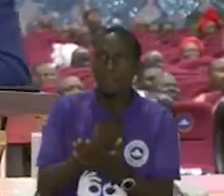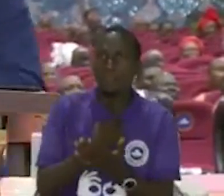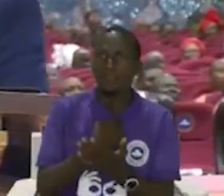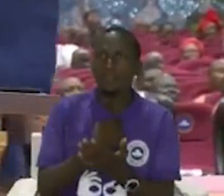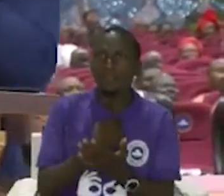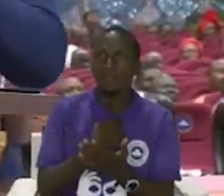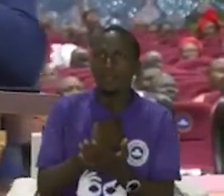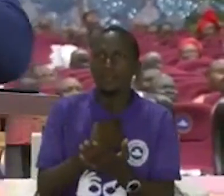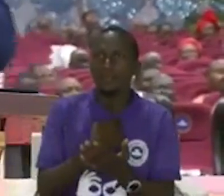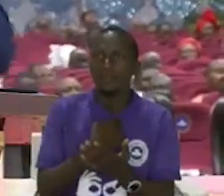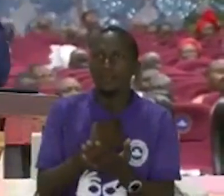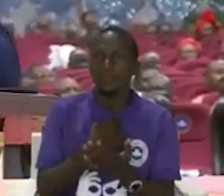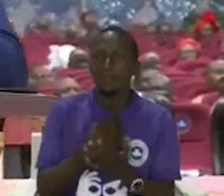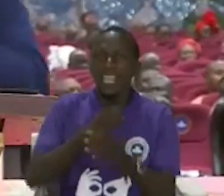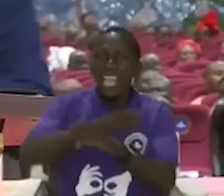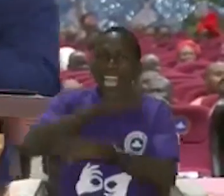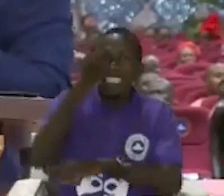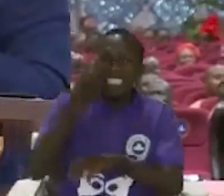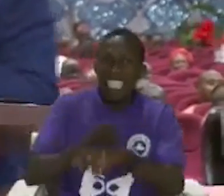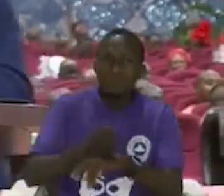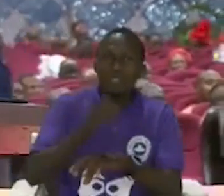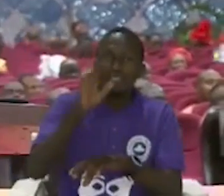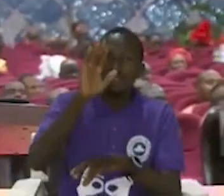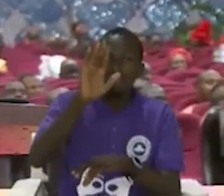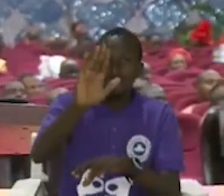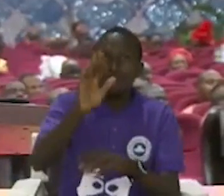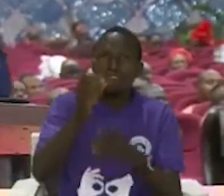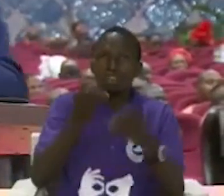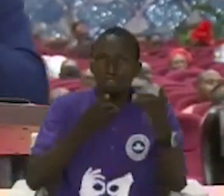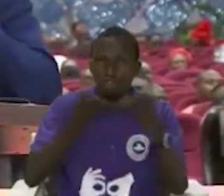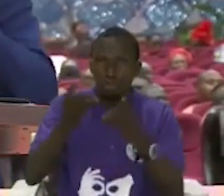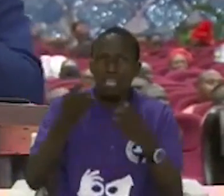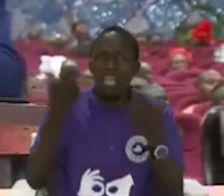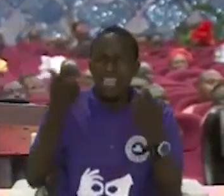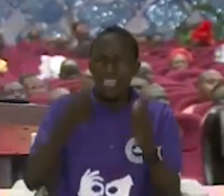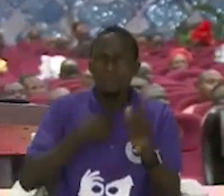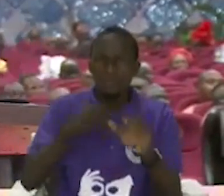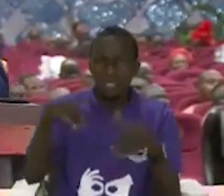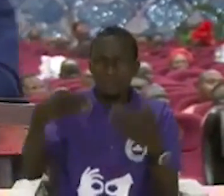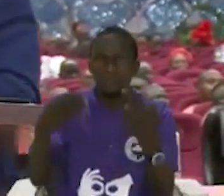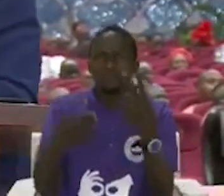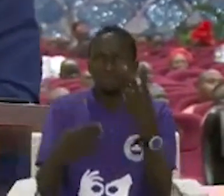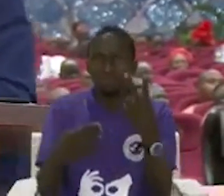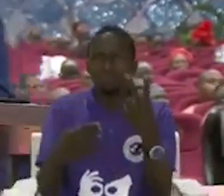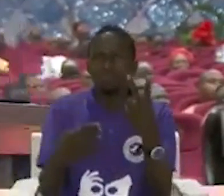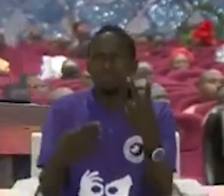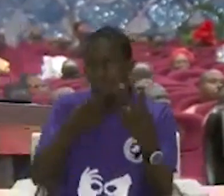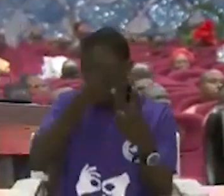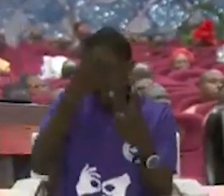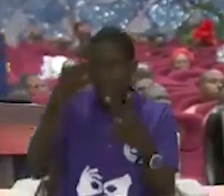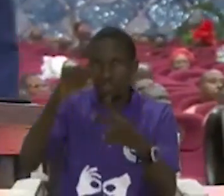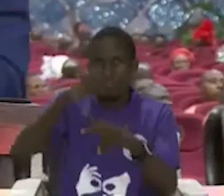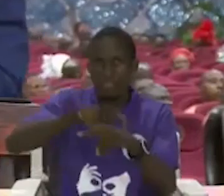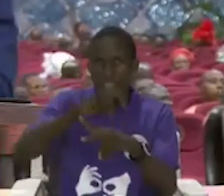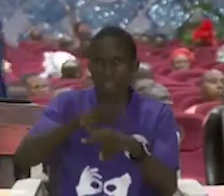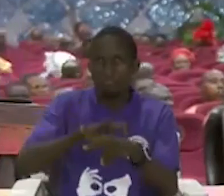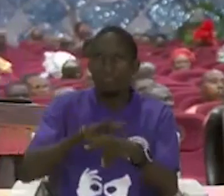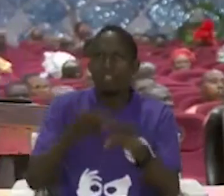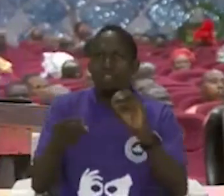Keys to establish your dominion. Let me give you two. I have five, but let me give you two because of our time. Number